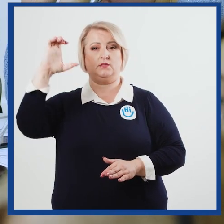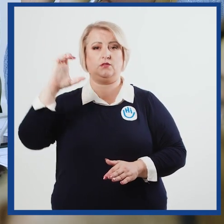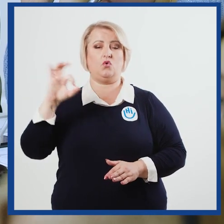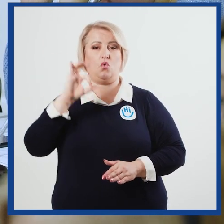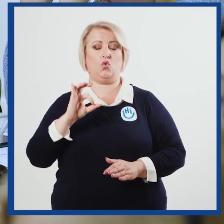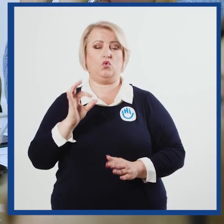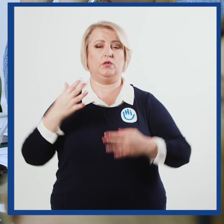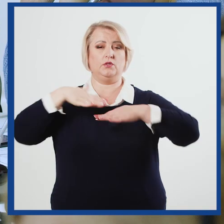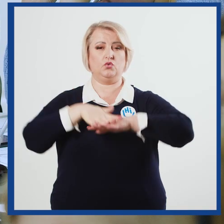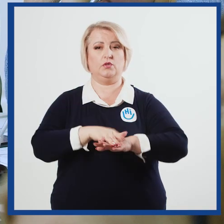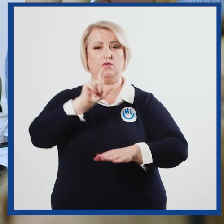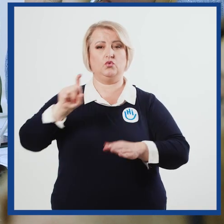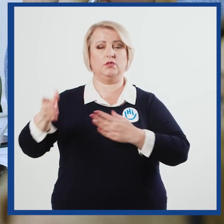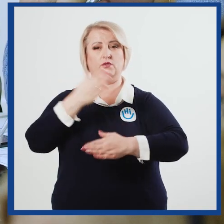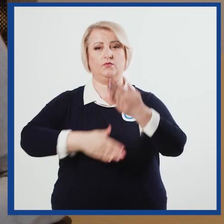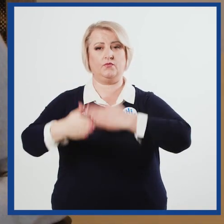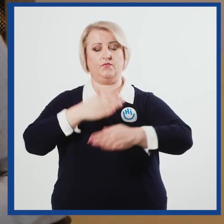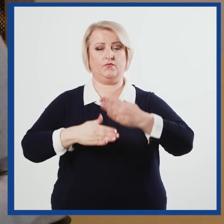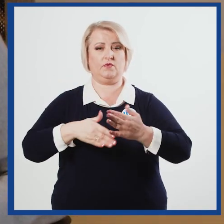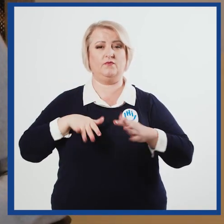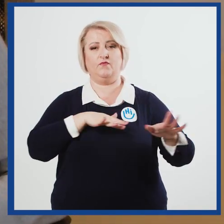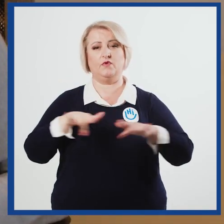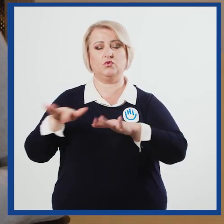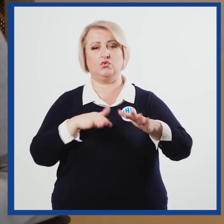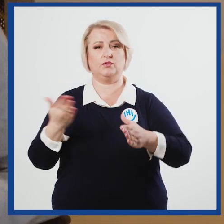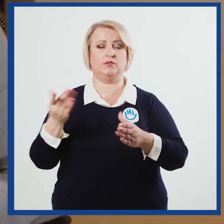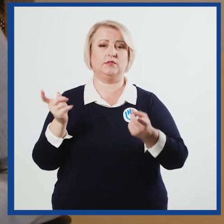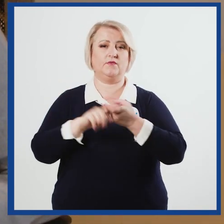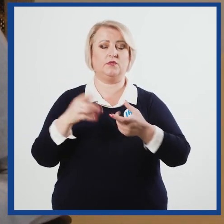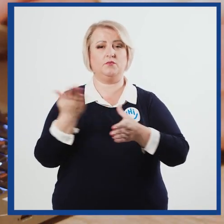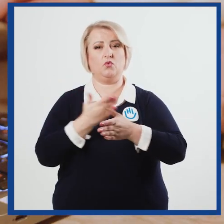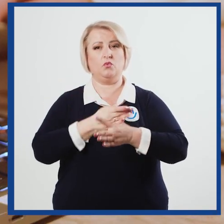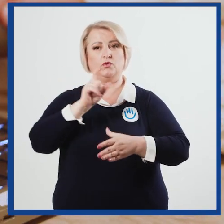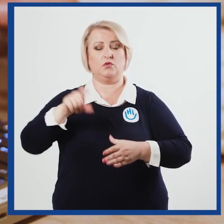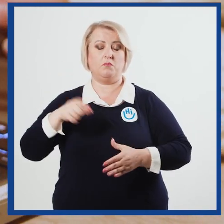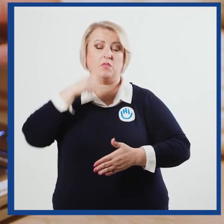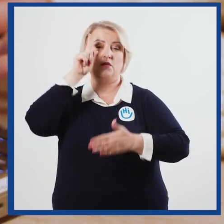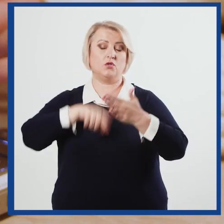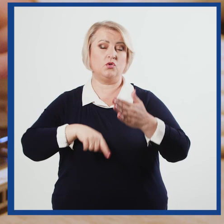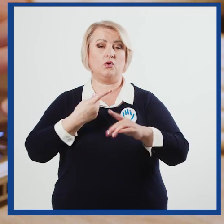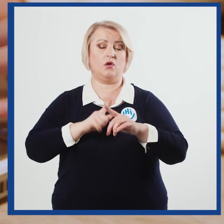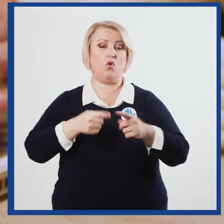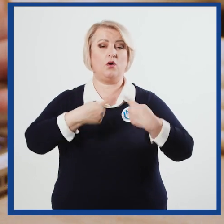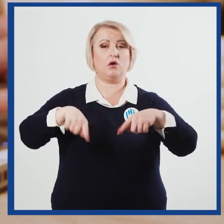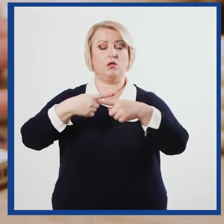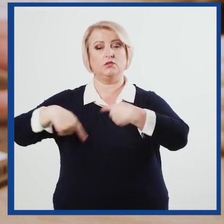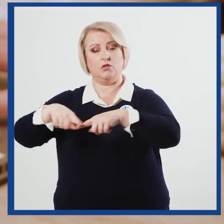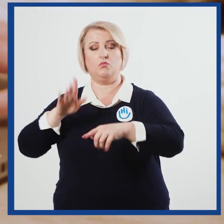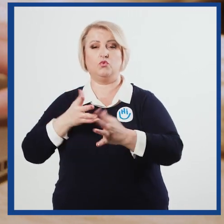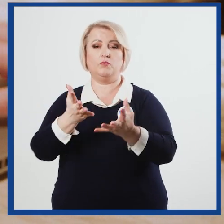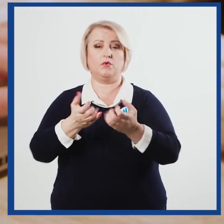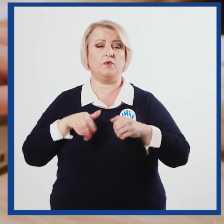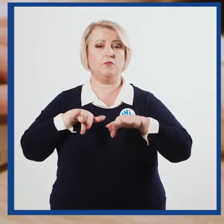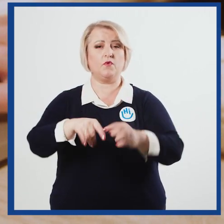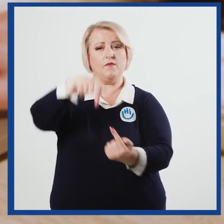on humanitarian action. We hope that through this project, humanitarian organizations